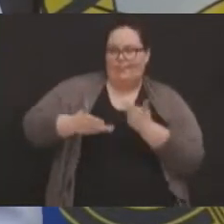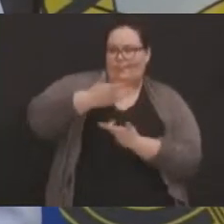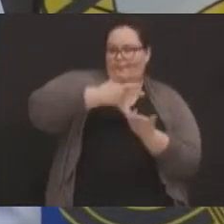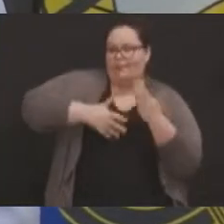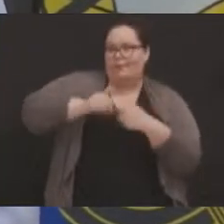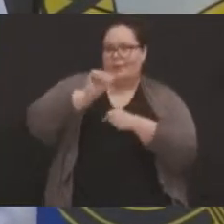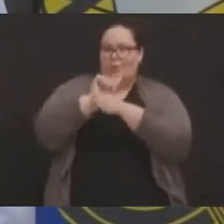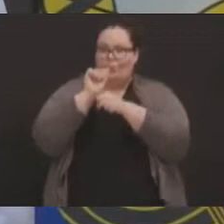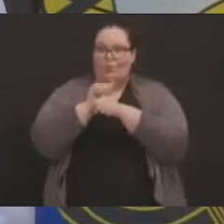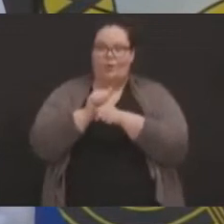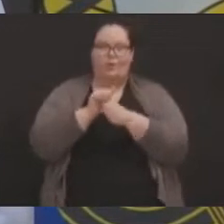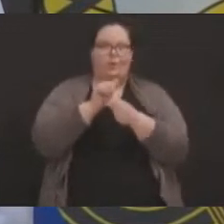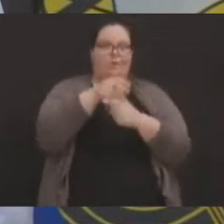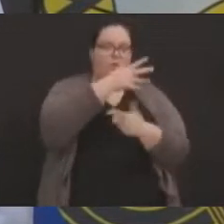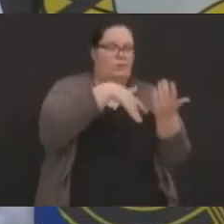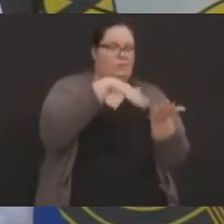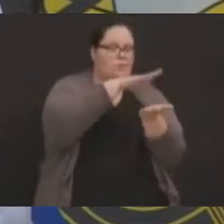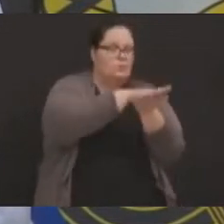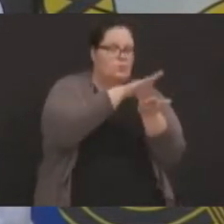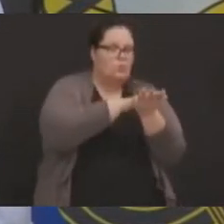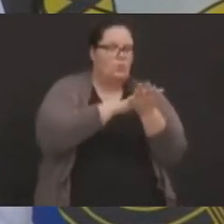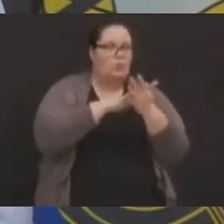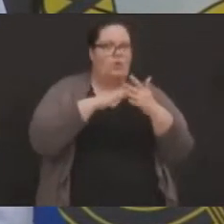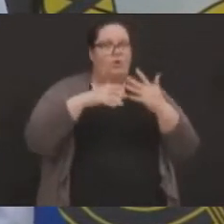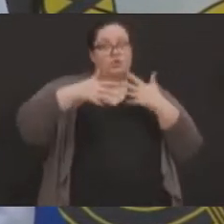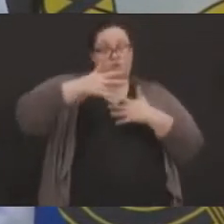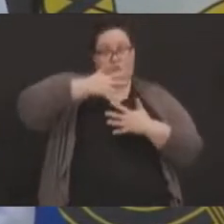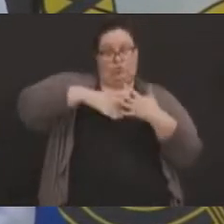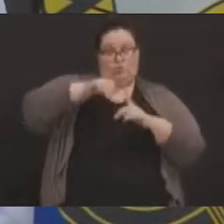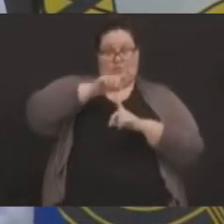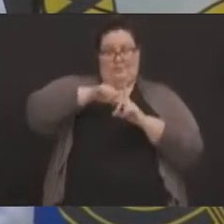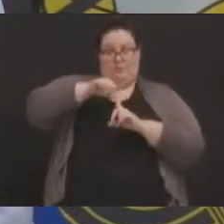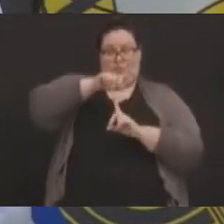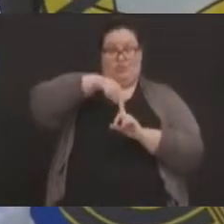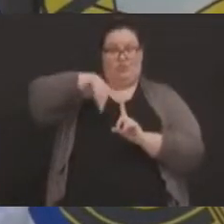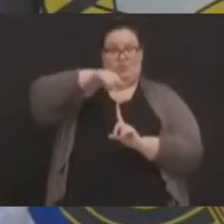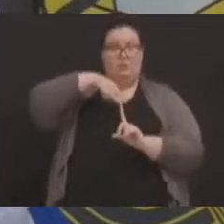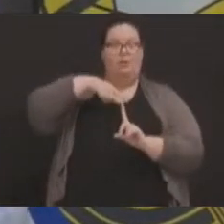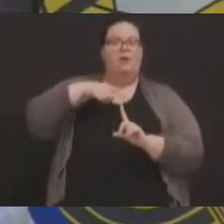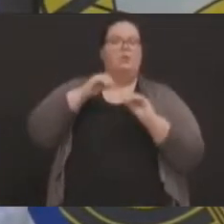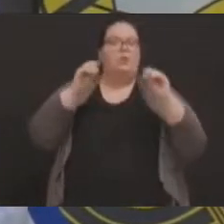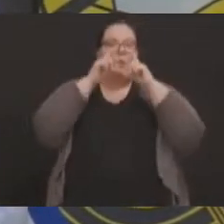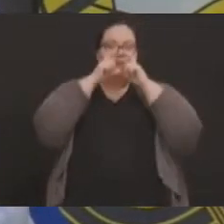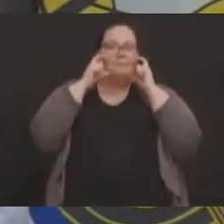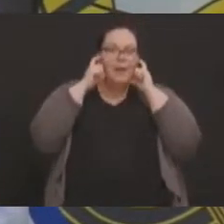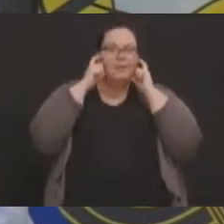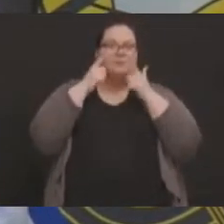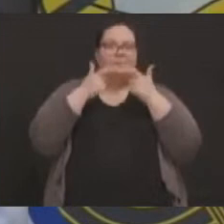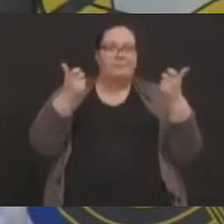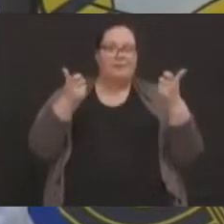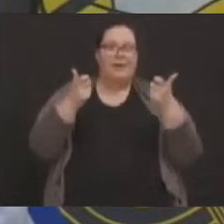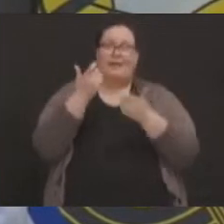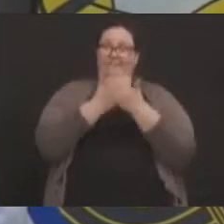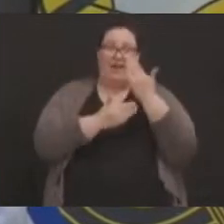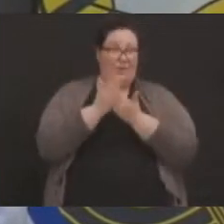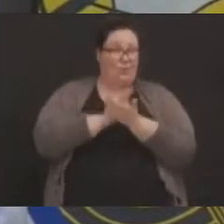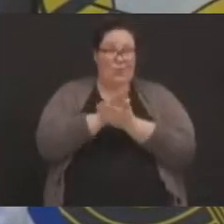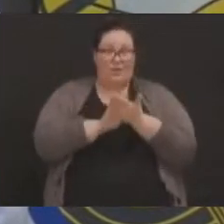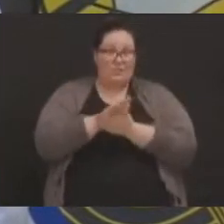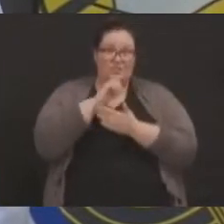washing, etc., and being in close contact with people in those types of situations then increases the risk of